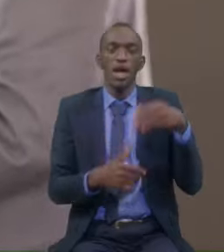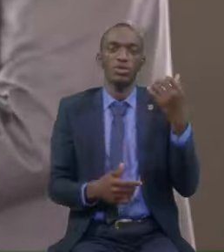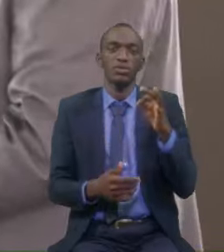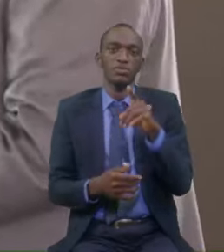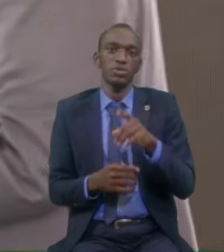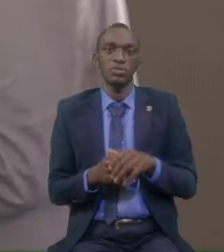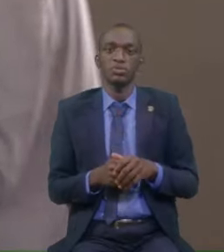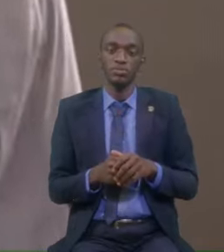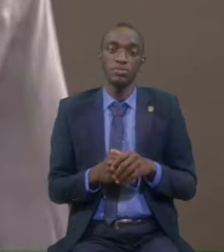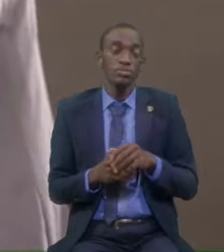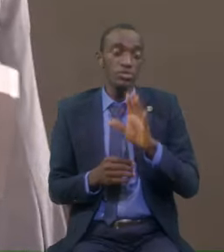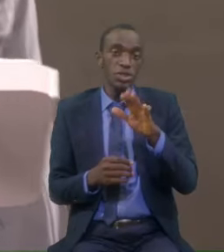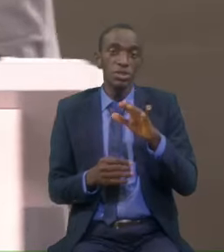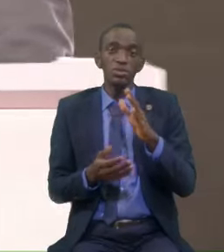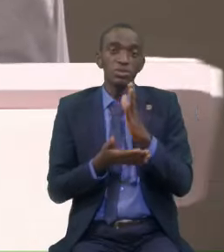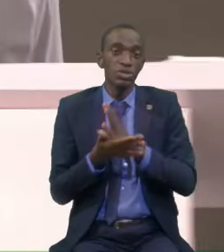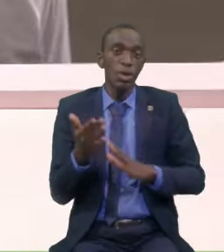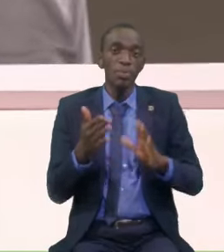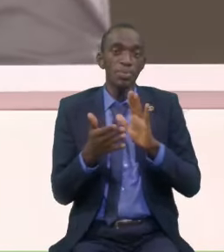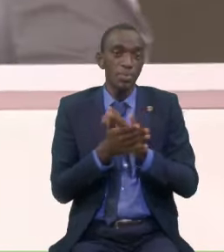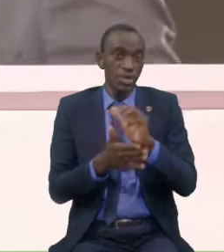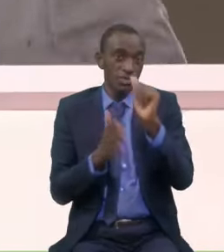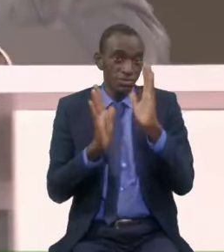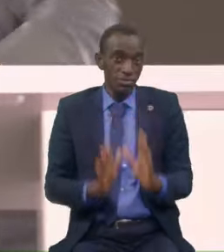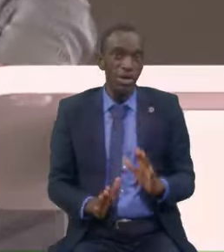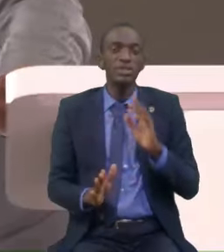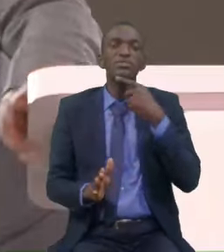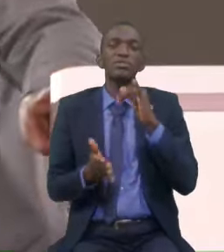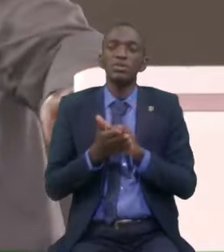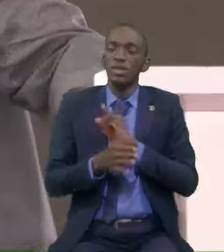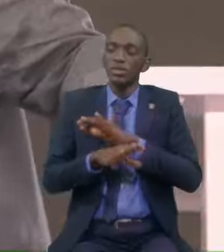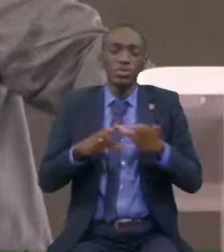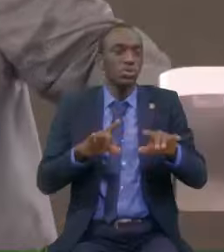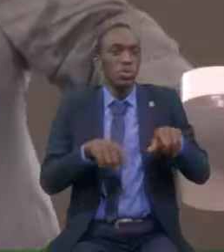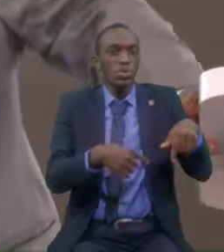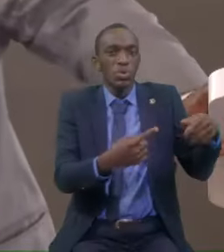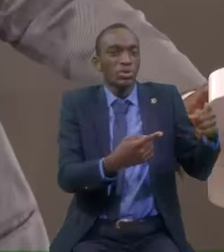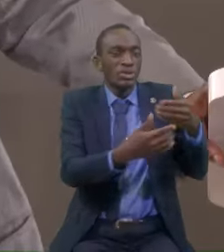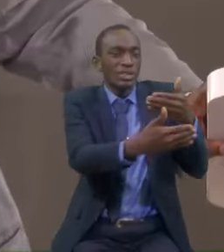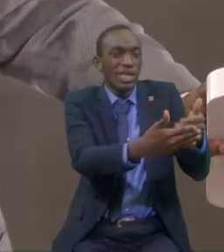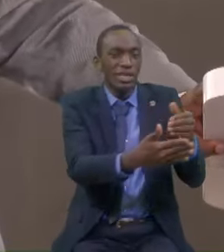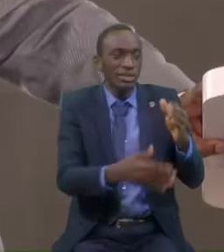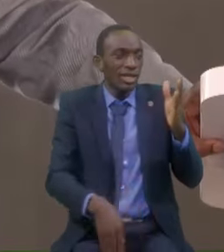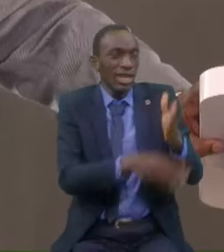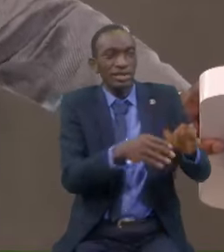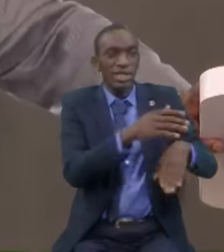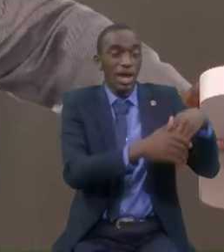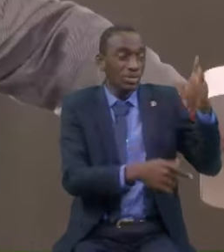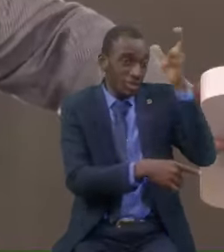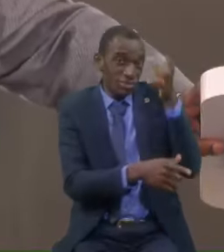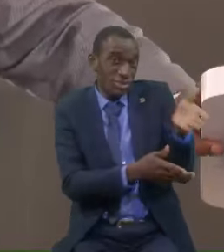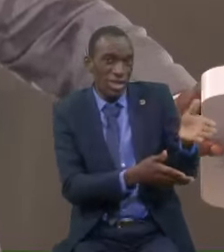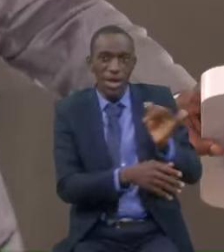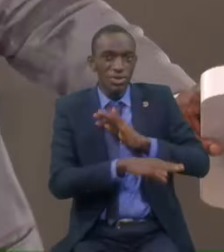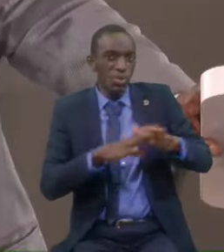believers that say, I don't want to even get near where they're casting out devils. I don't want that spirit to come out